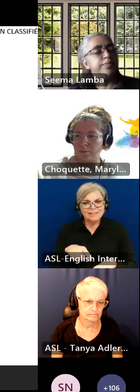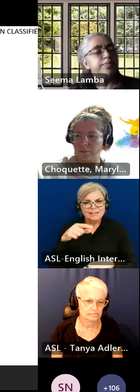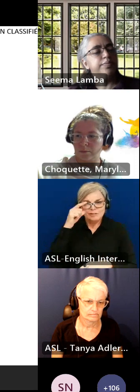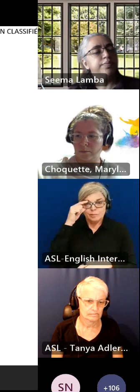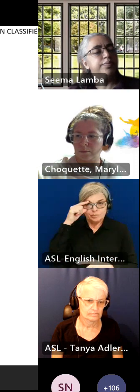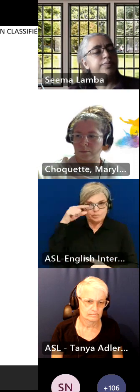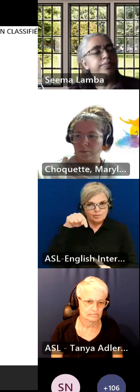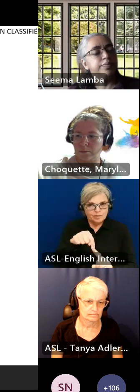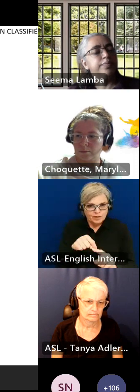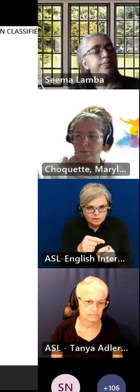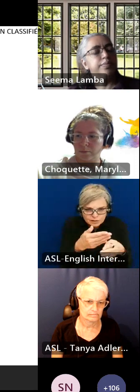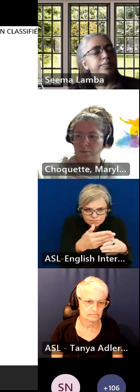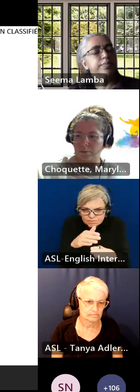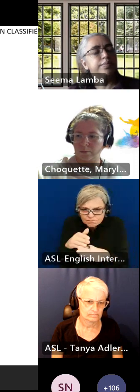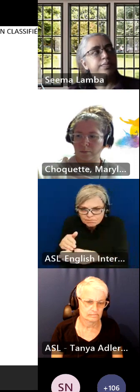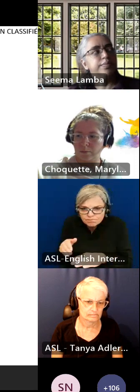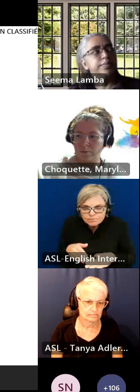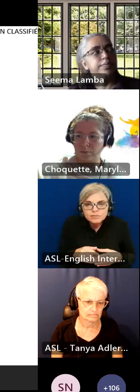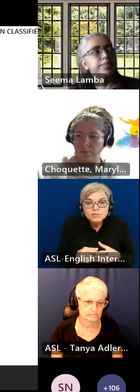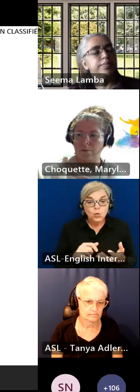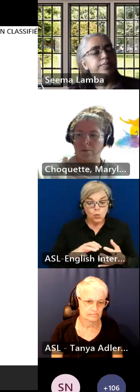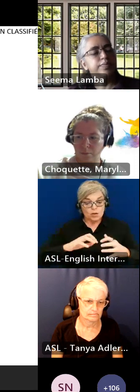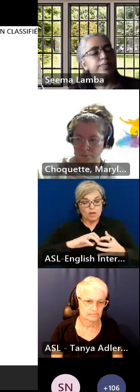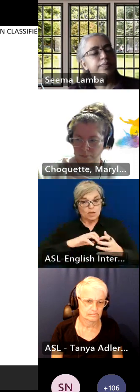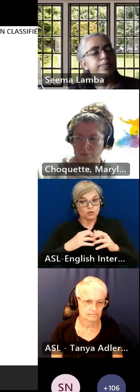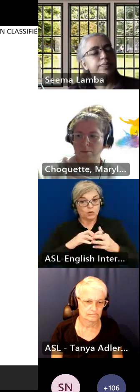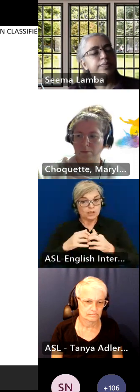intersectionality is not talked about a lot.